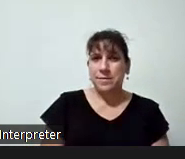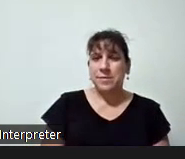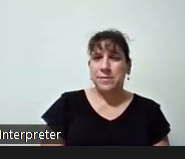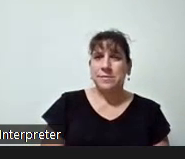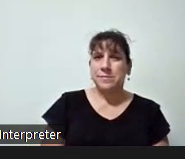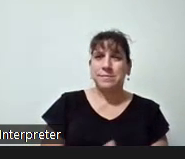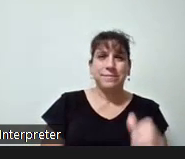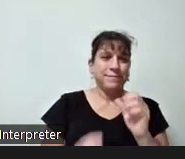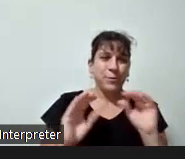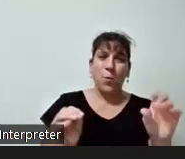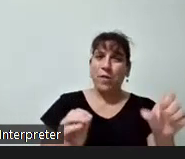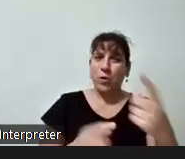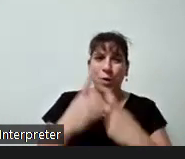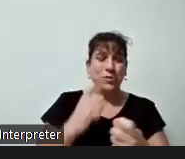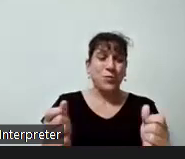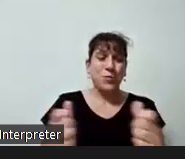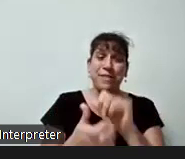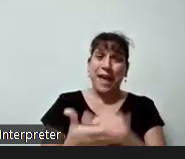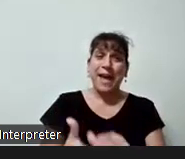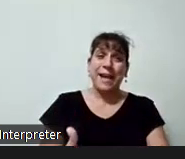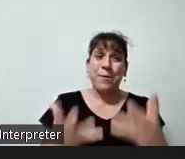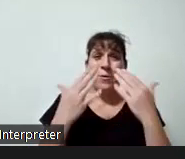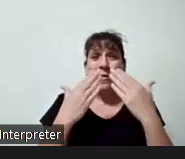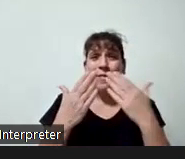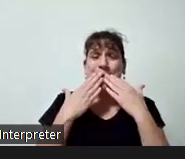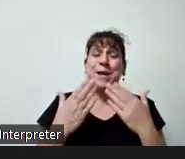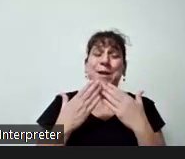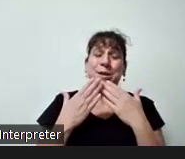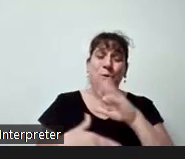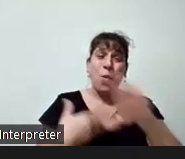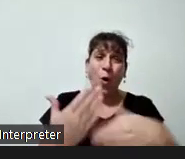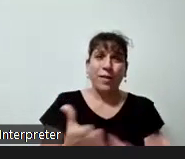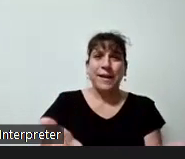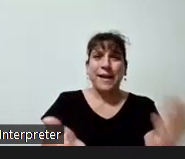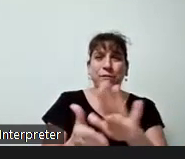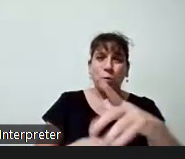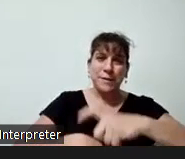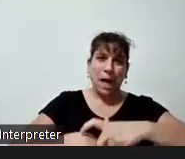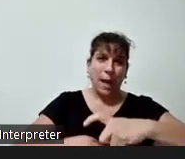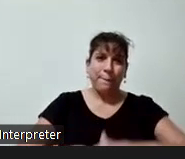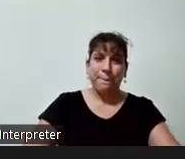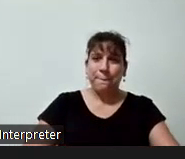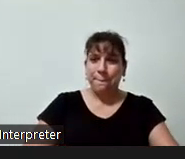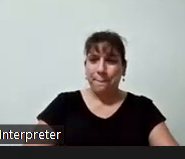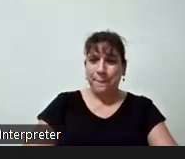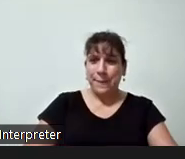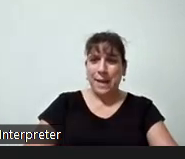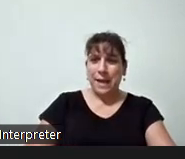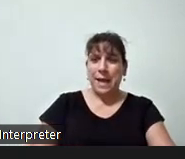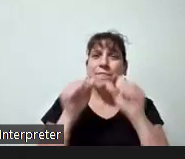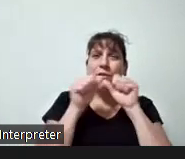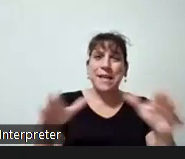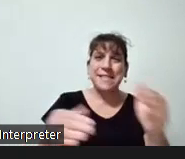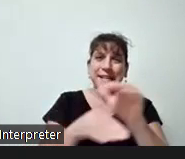doesn't look like there's any other questions. So with that, I want to thank you guys again for all your time. And you guys have a blessed evening,